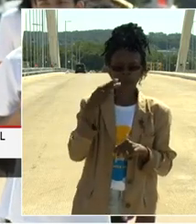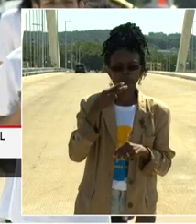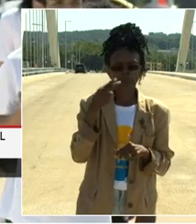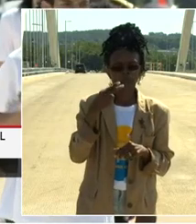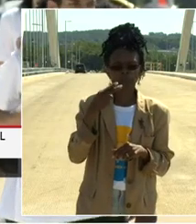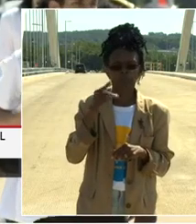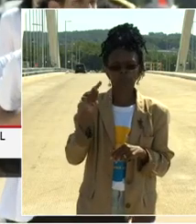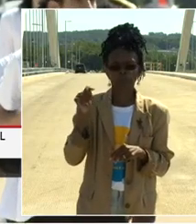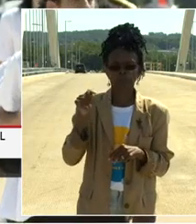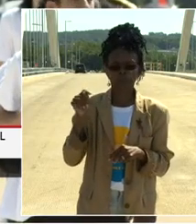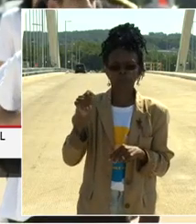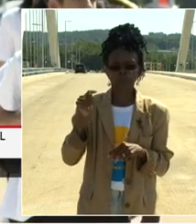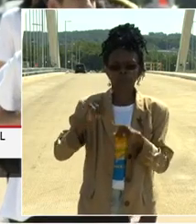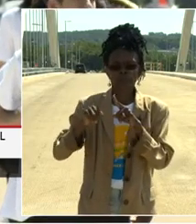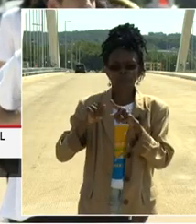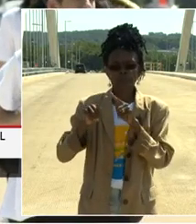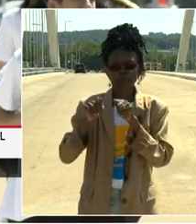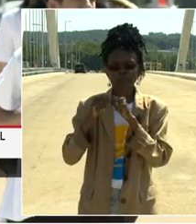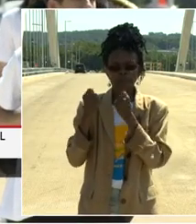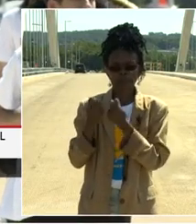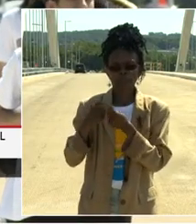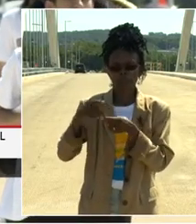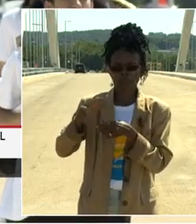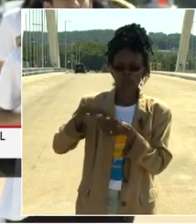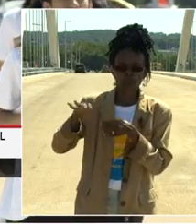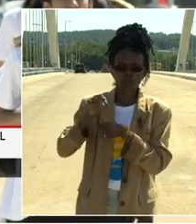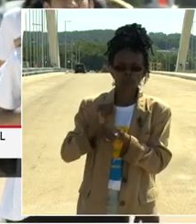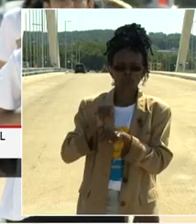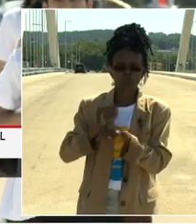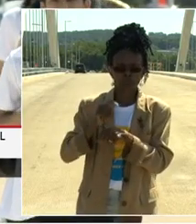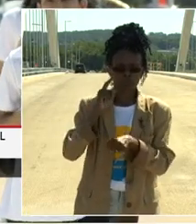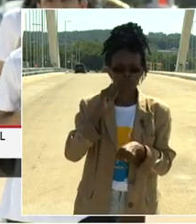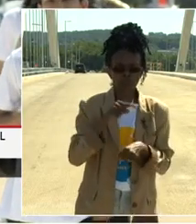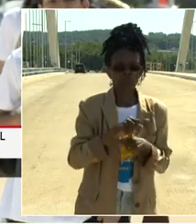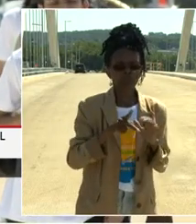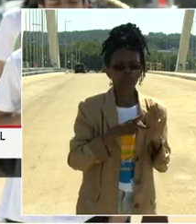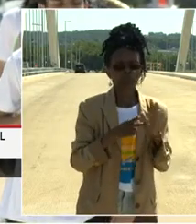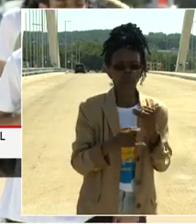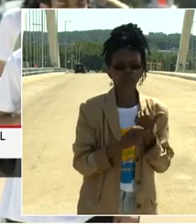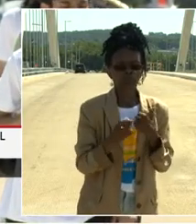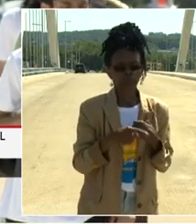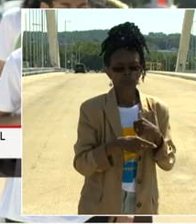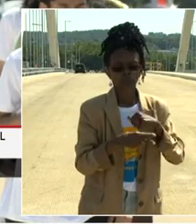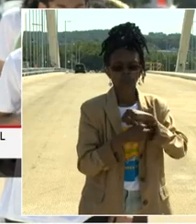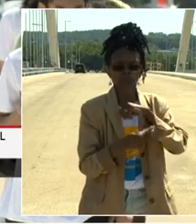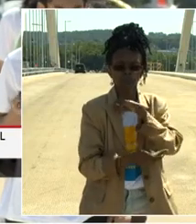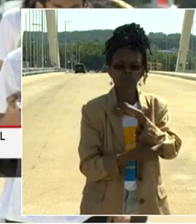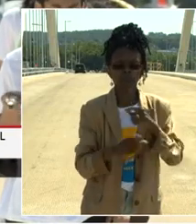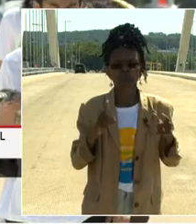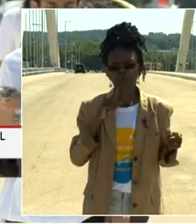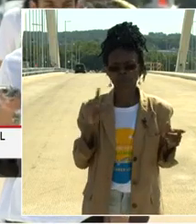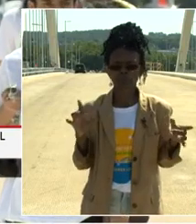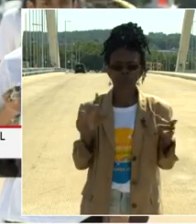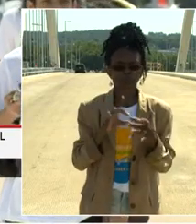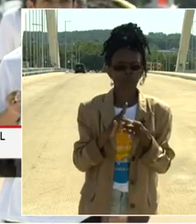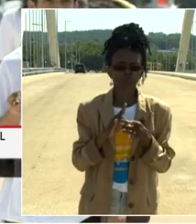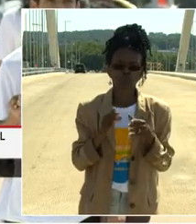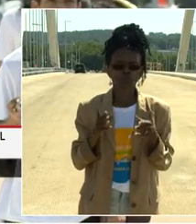Navin Jain, and the entire team who have worked to build this project and this bridge that connects the shores of Anacostia.